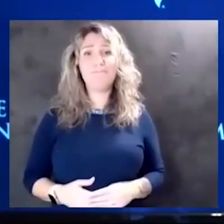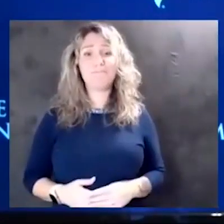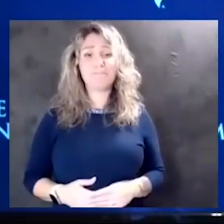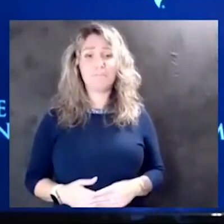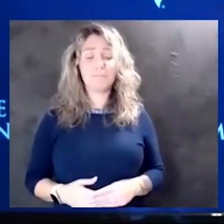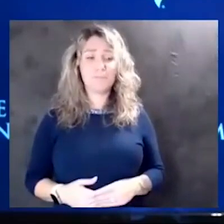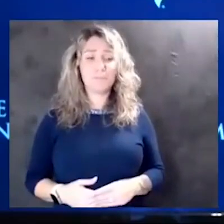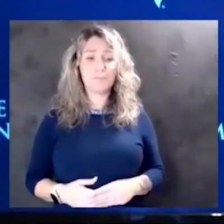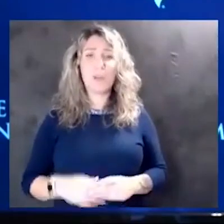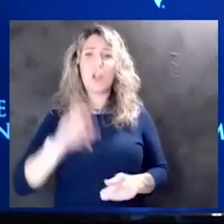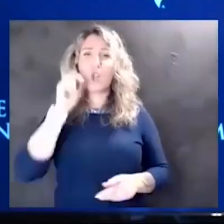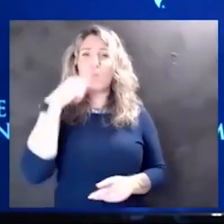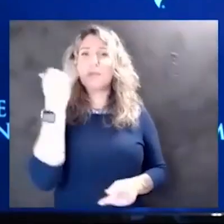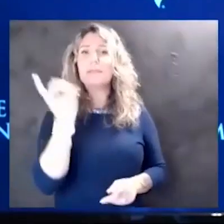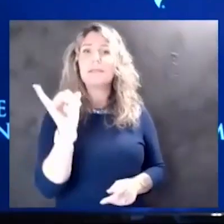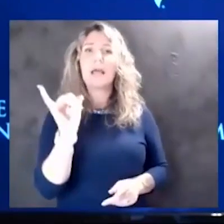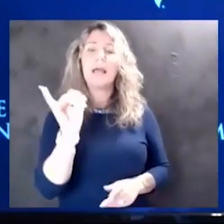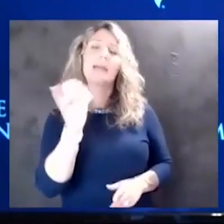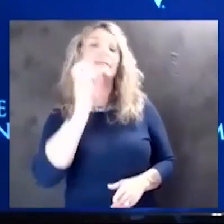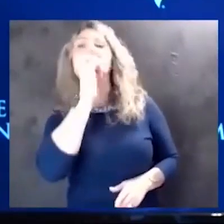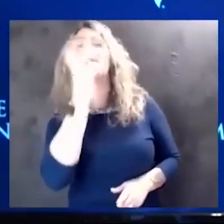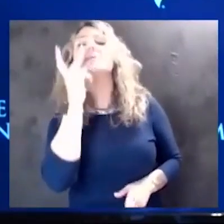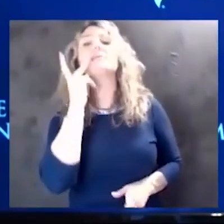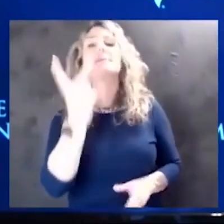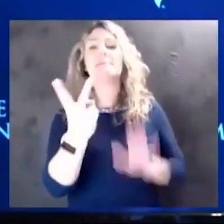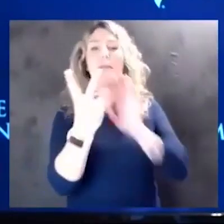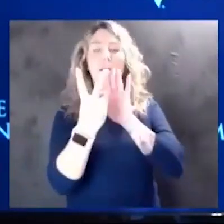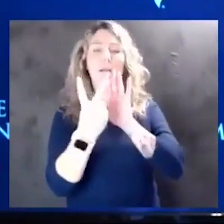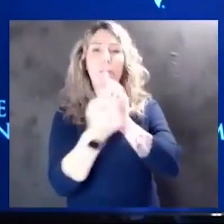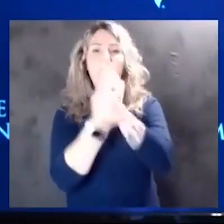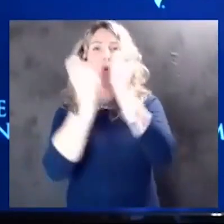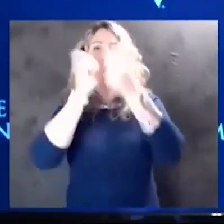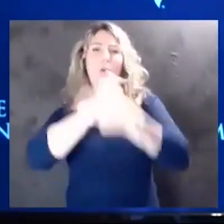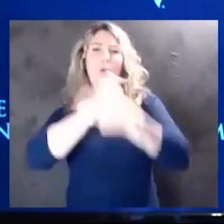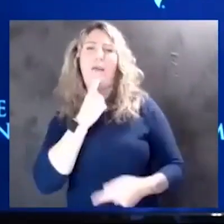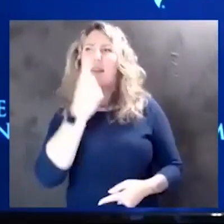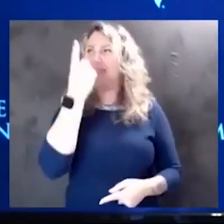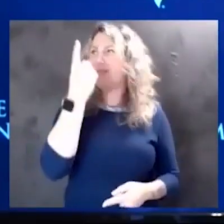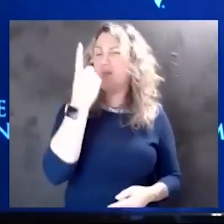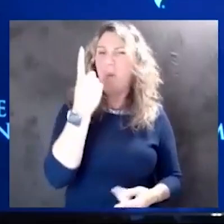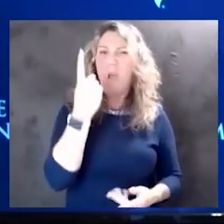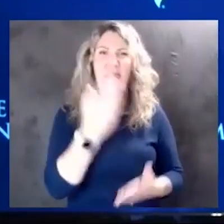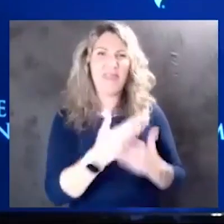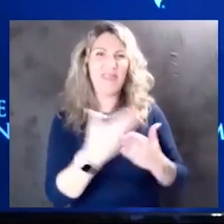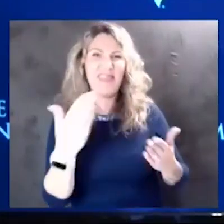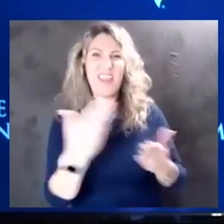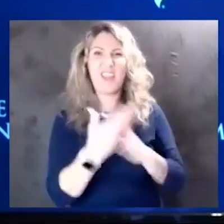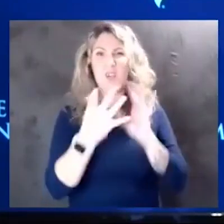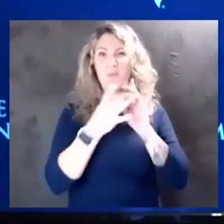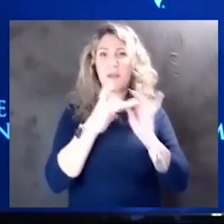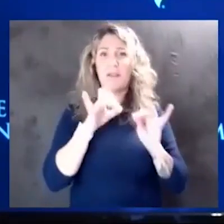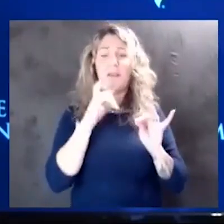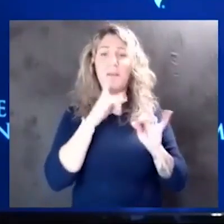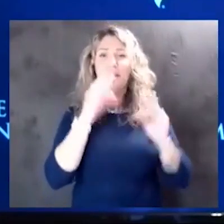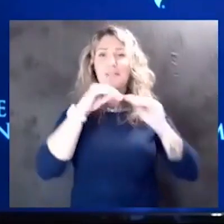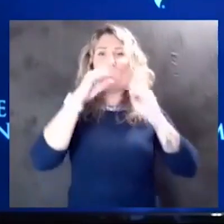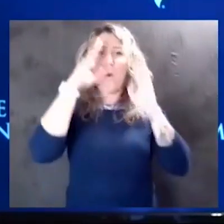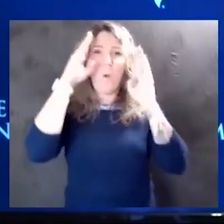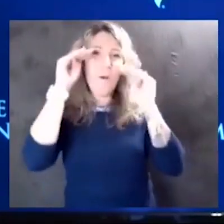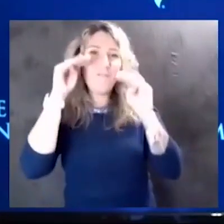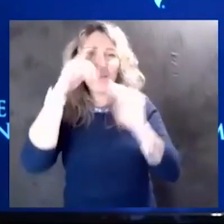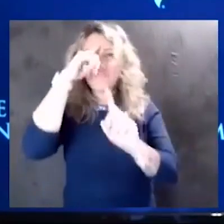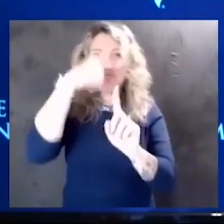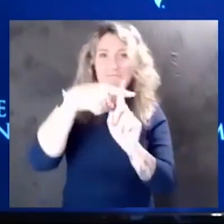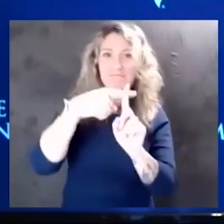not seeing mutations. I think I saw one thing about this, and it's probably more hopeful optimism, which of course I always like to turn